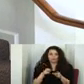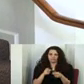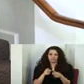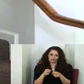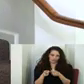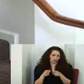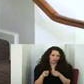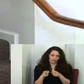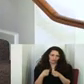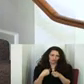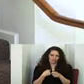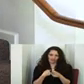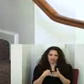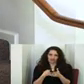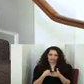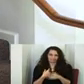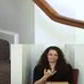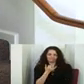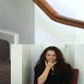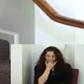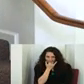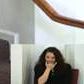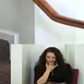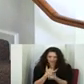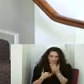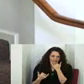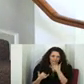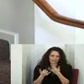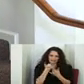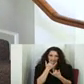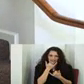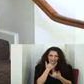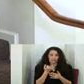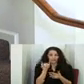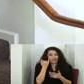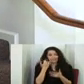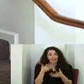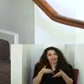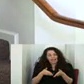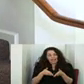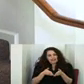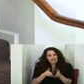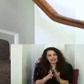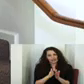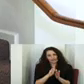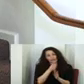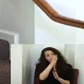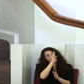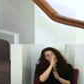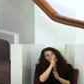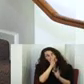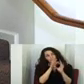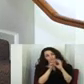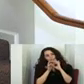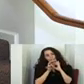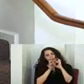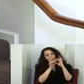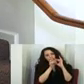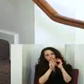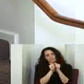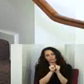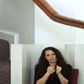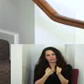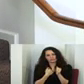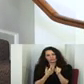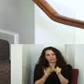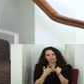And yet, when I yield that control, when I allow God to be in partnership with me, when I go to God in prayer, when I go